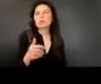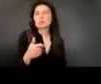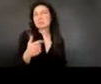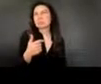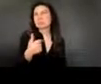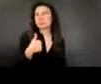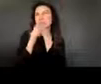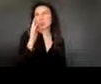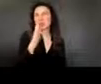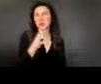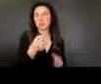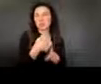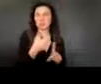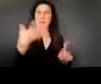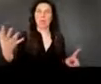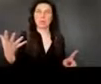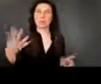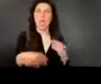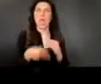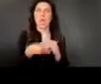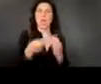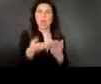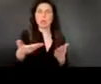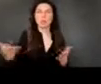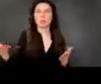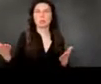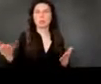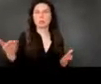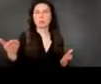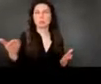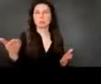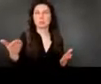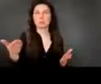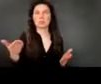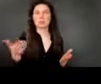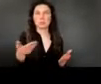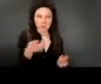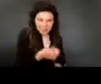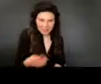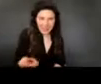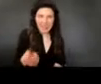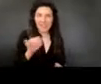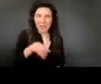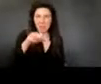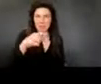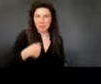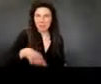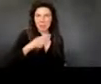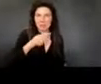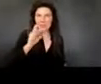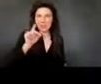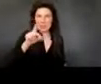way of thinking, but more kind of with, yeah, the actual objects that were found within the site also.